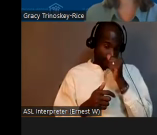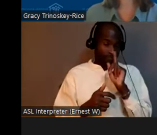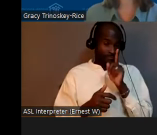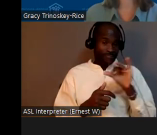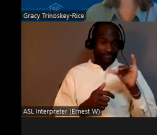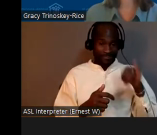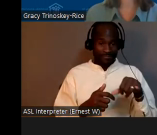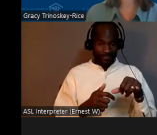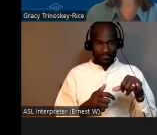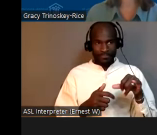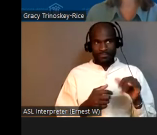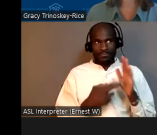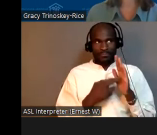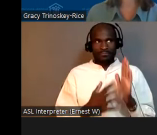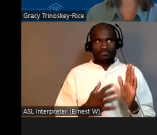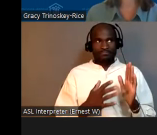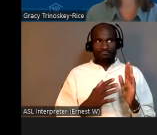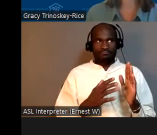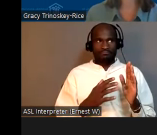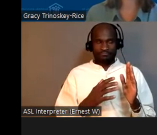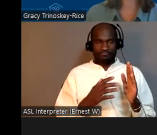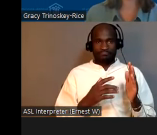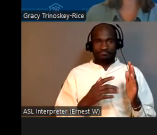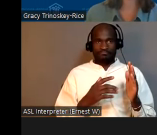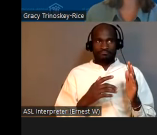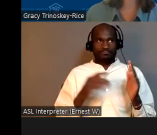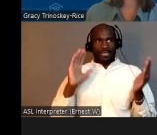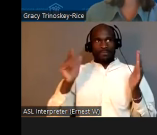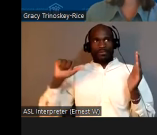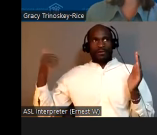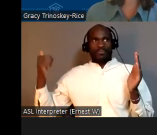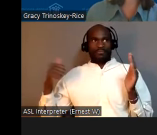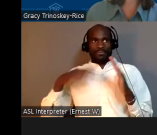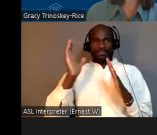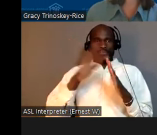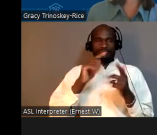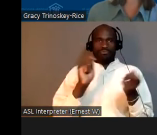that we've seen as a country since the passage of the Affordable Care Act.